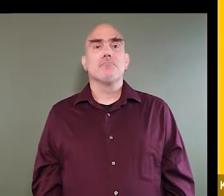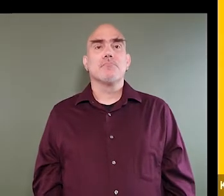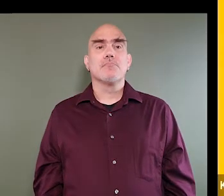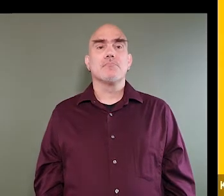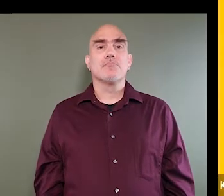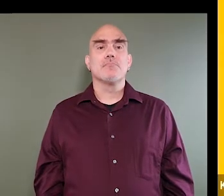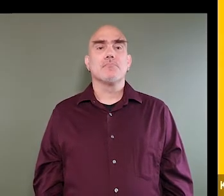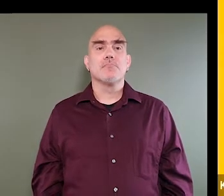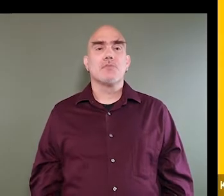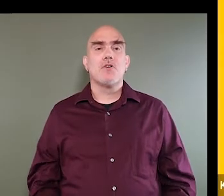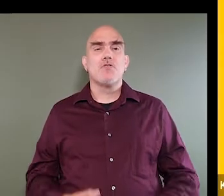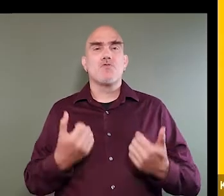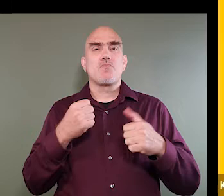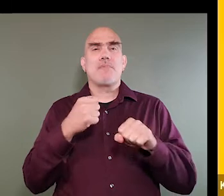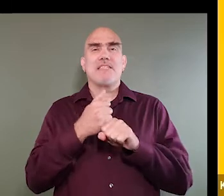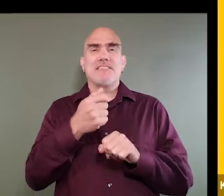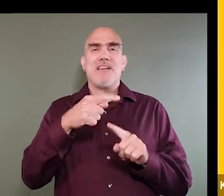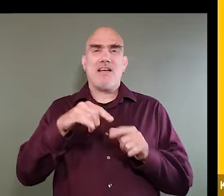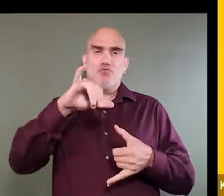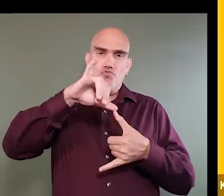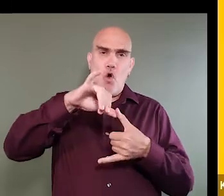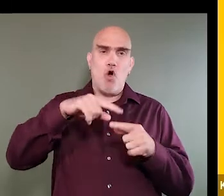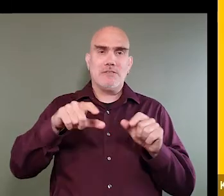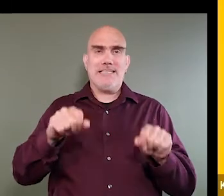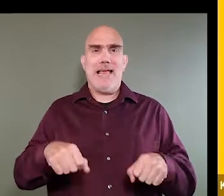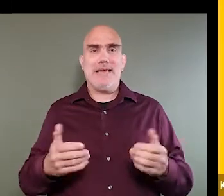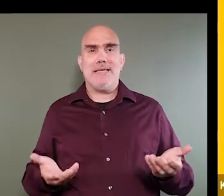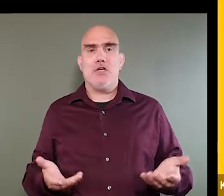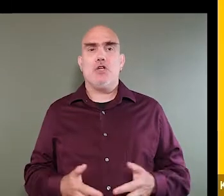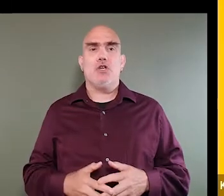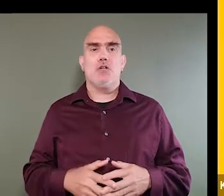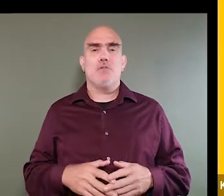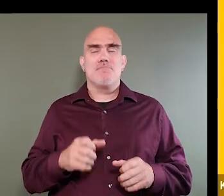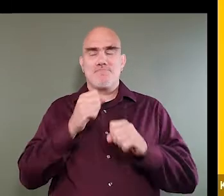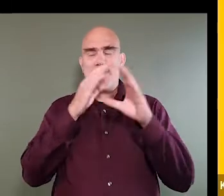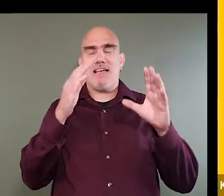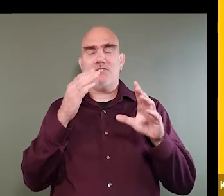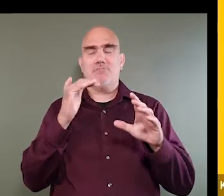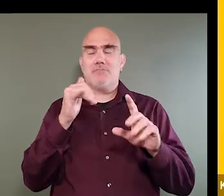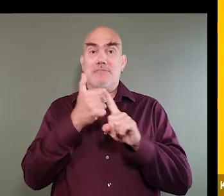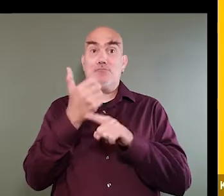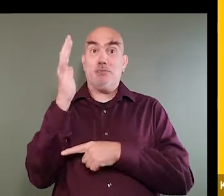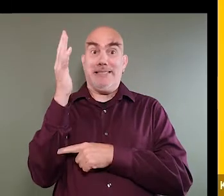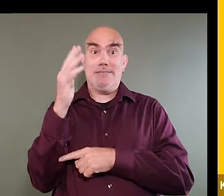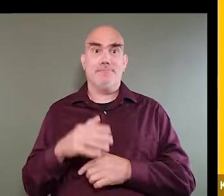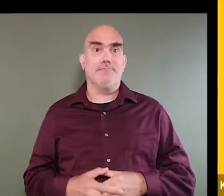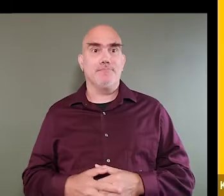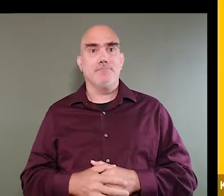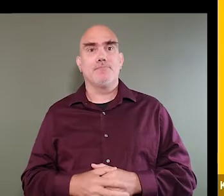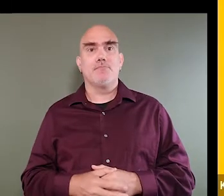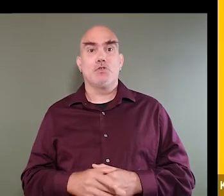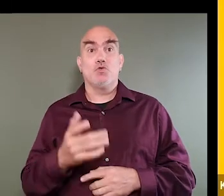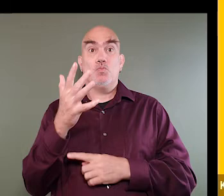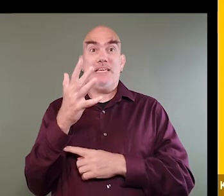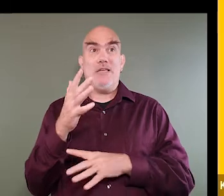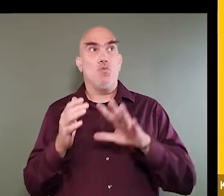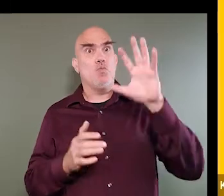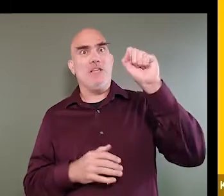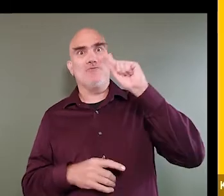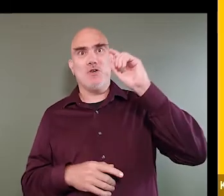And try to make yourself as tall as you can here. Imagine yourself like you're a tree. You're a tree reaching for the